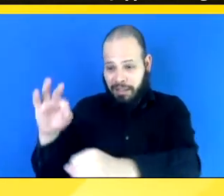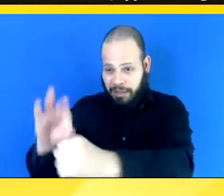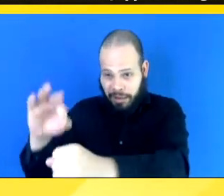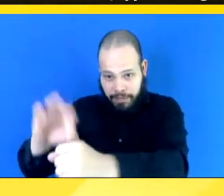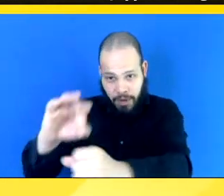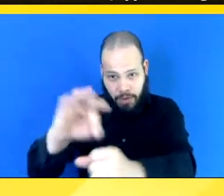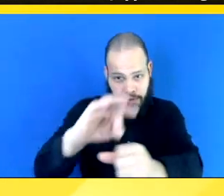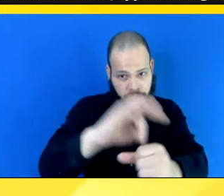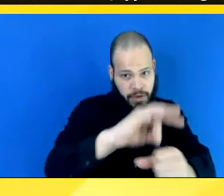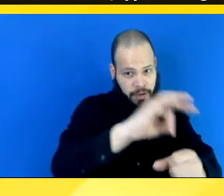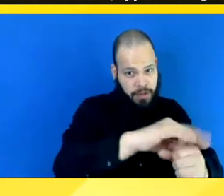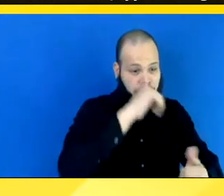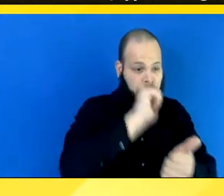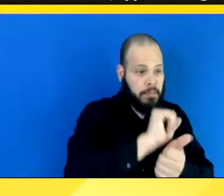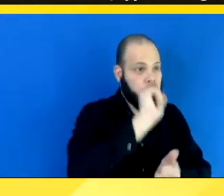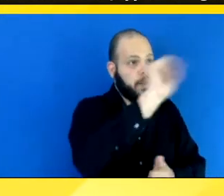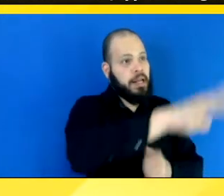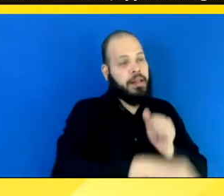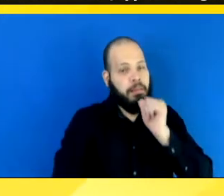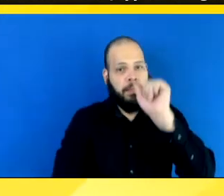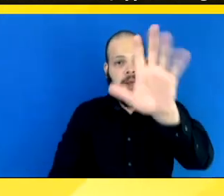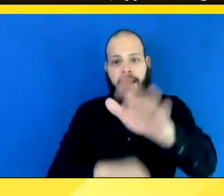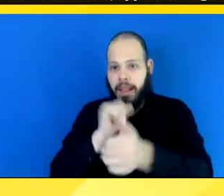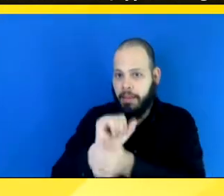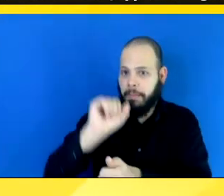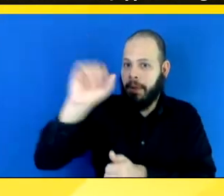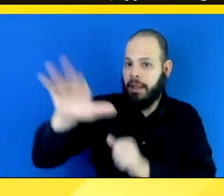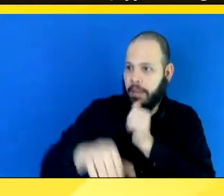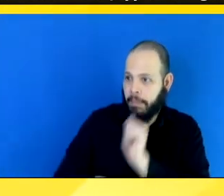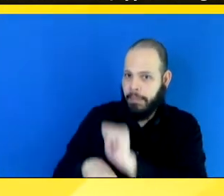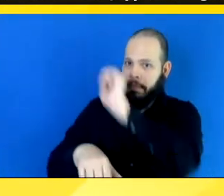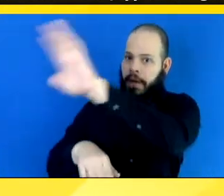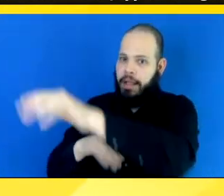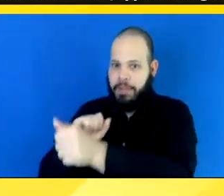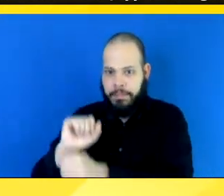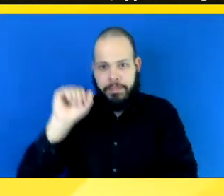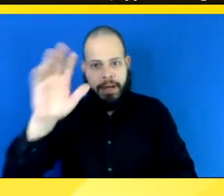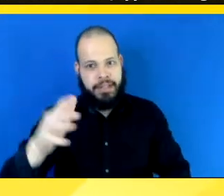everybody's got a right to live.